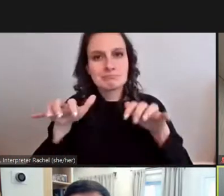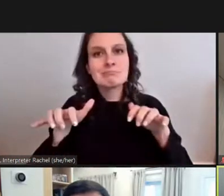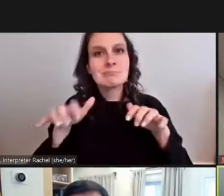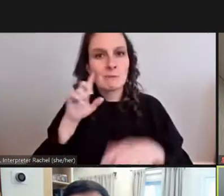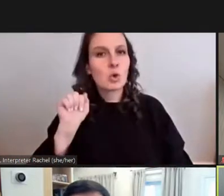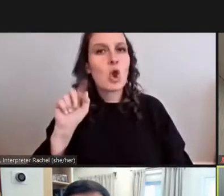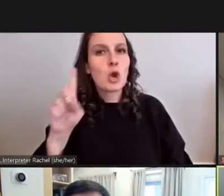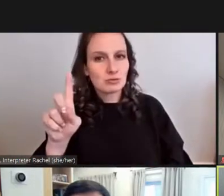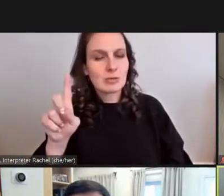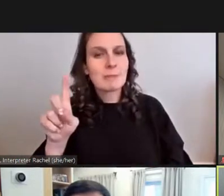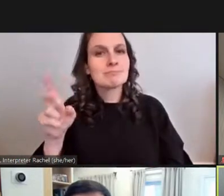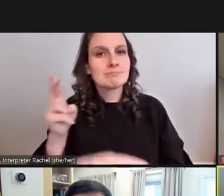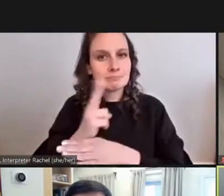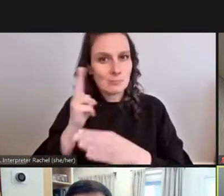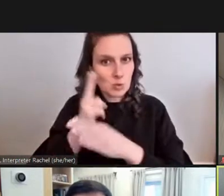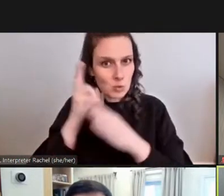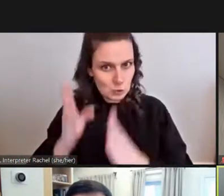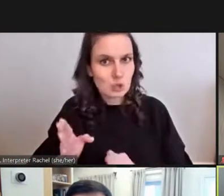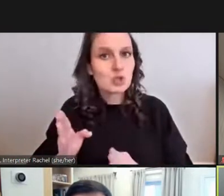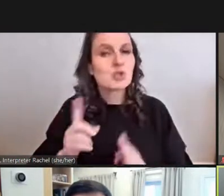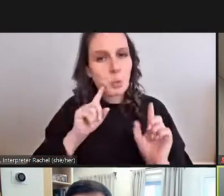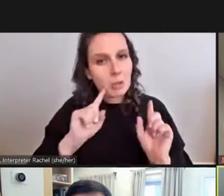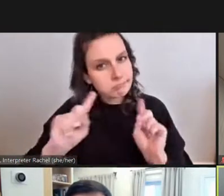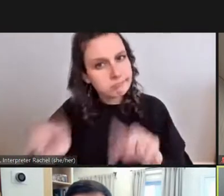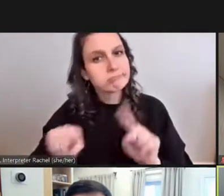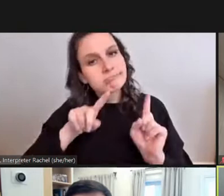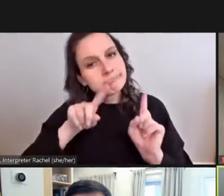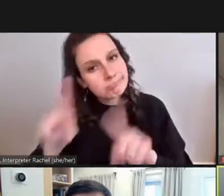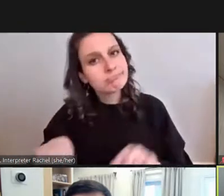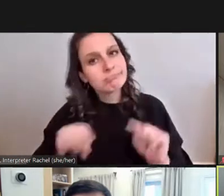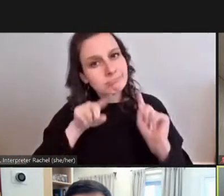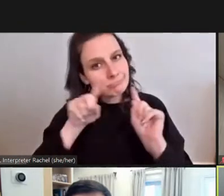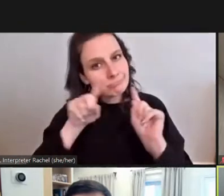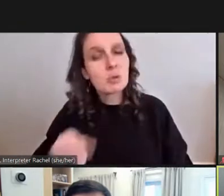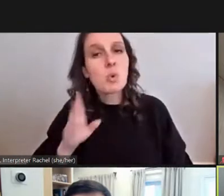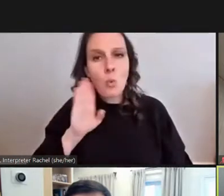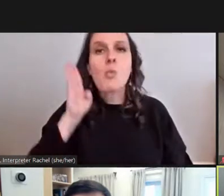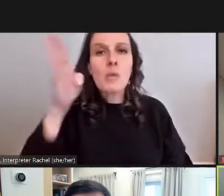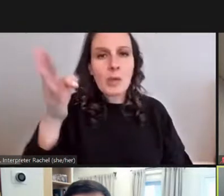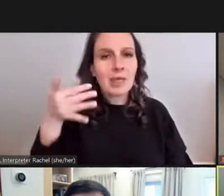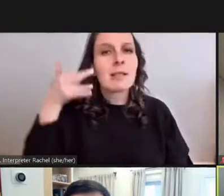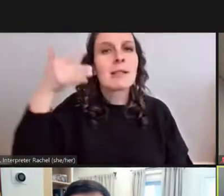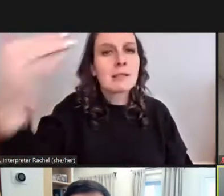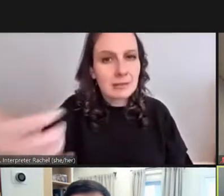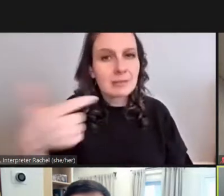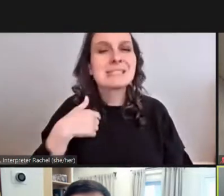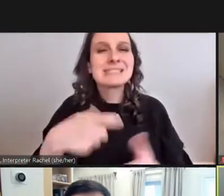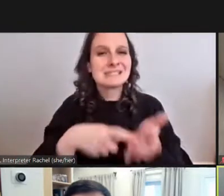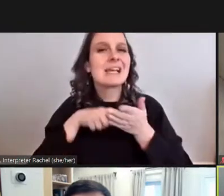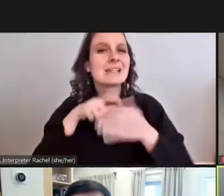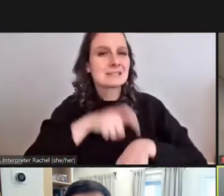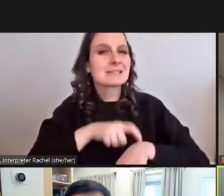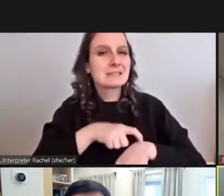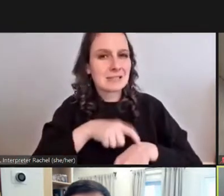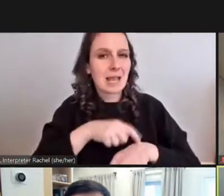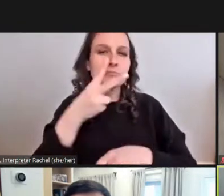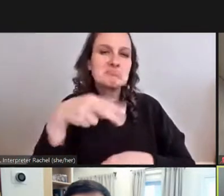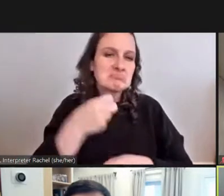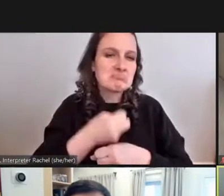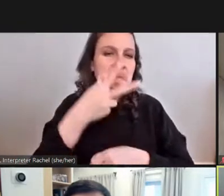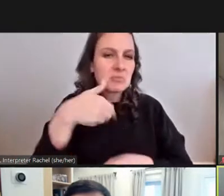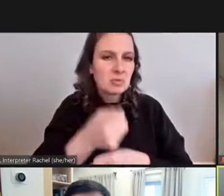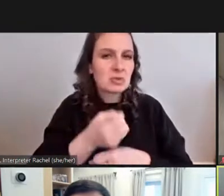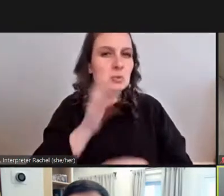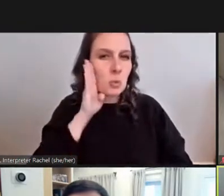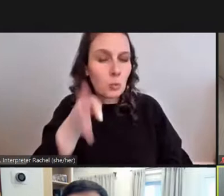described users that are going to become faithful, ticket buyers to your organization's